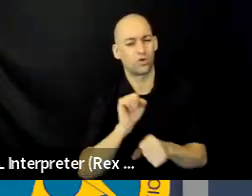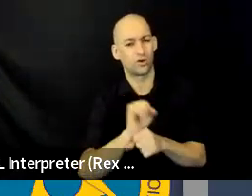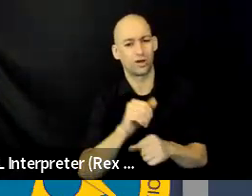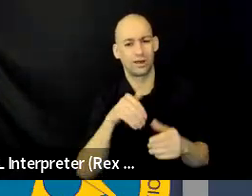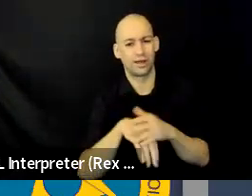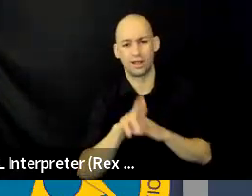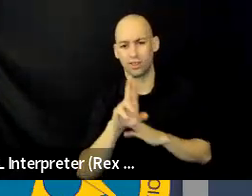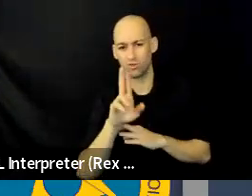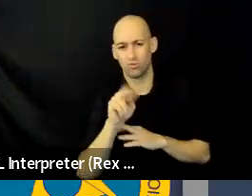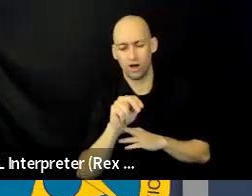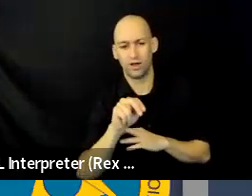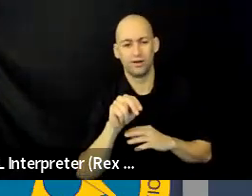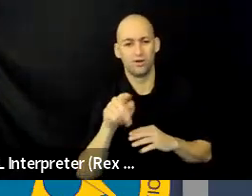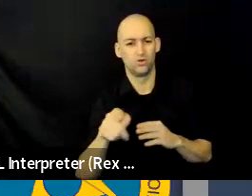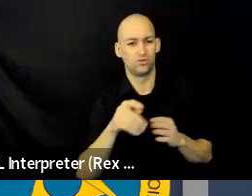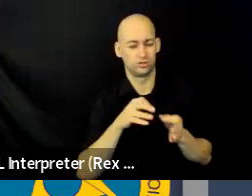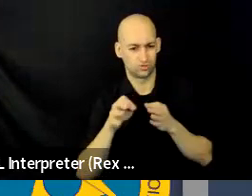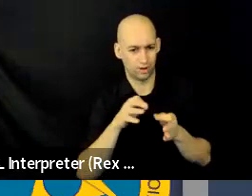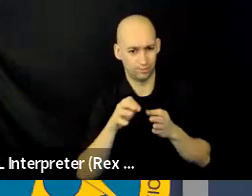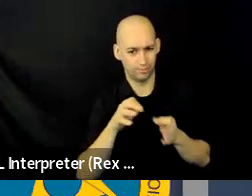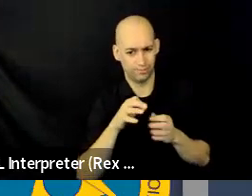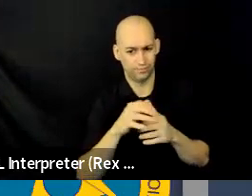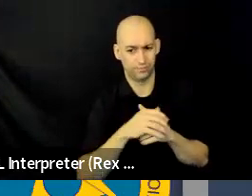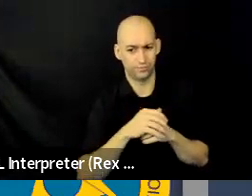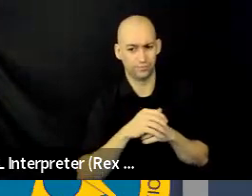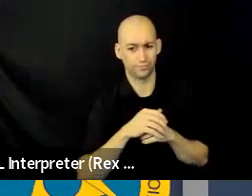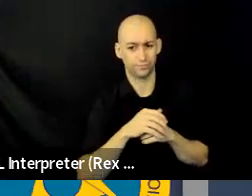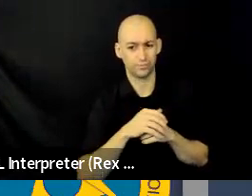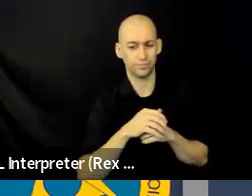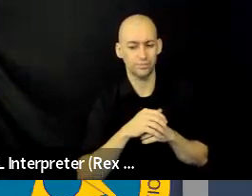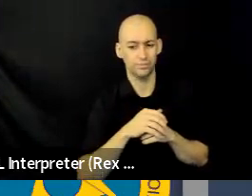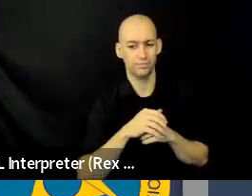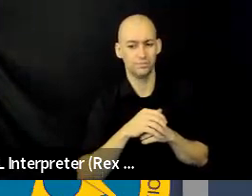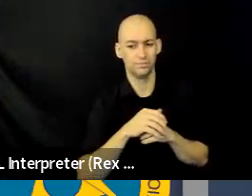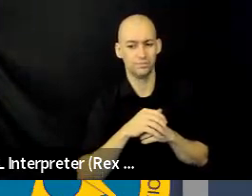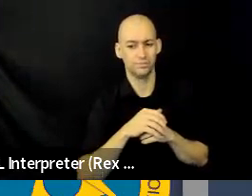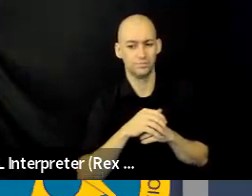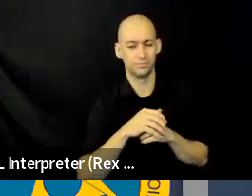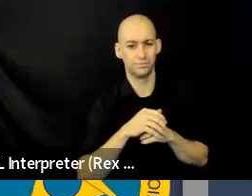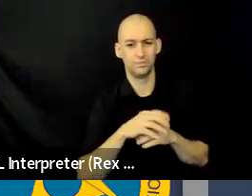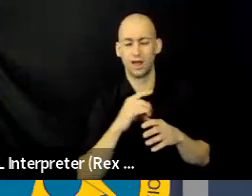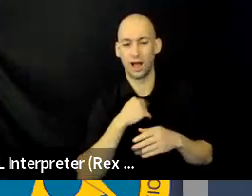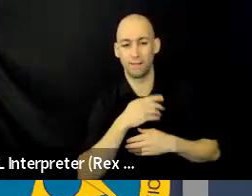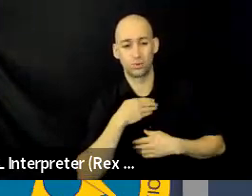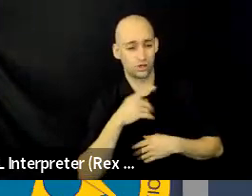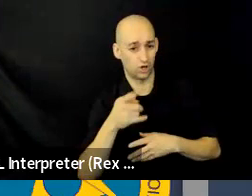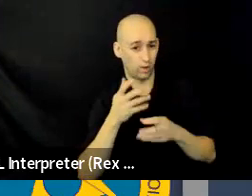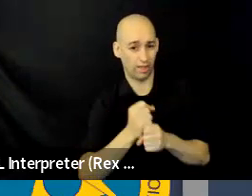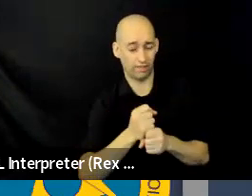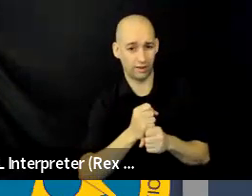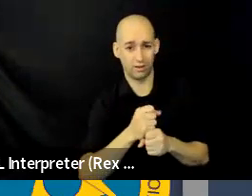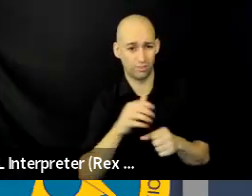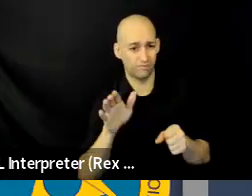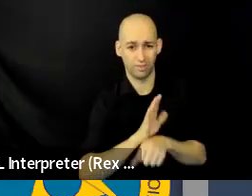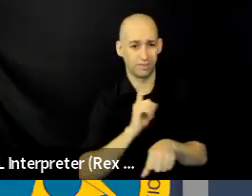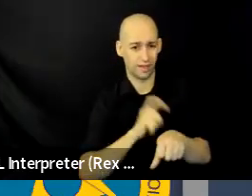that you're describing. And I appreciate that you held on to this with the fullness of time so